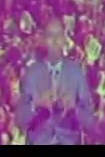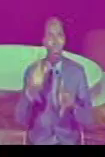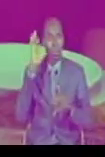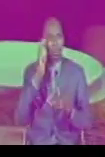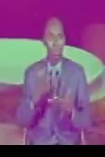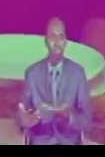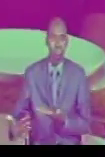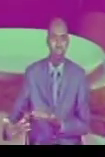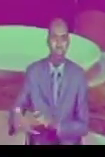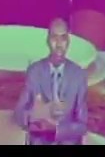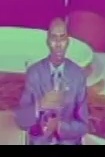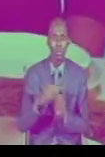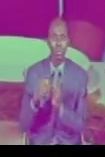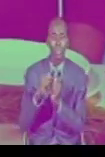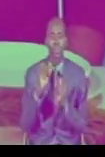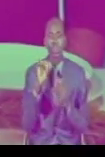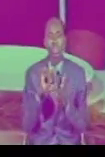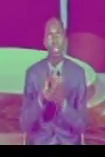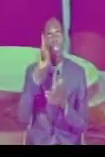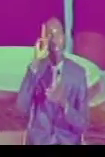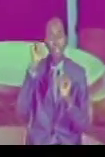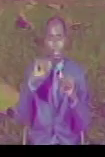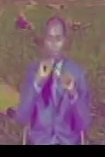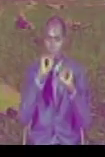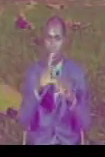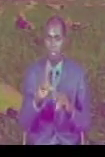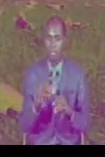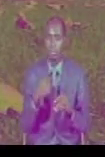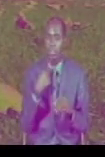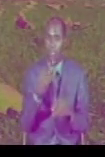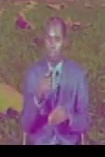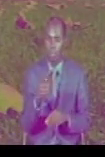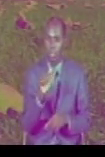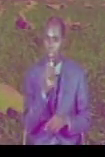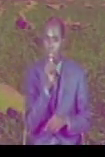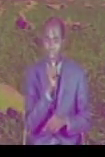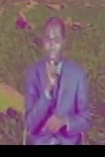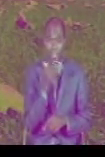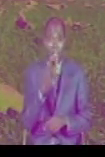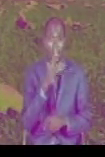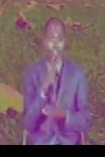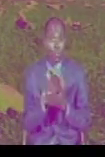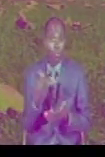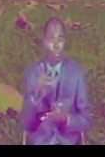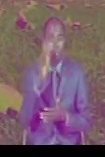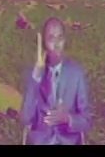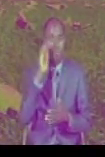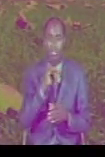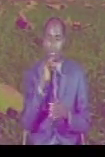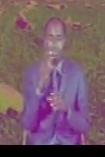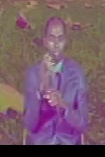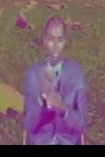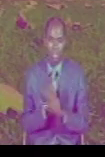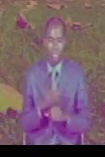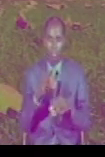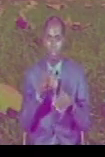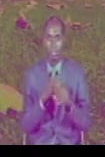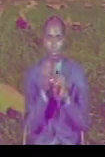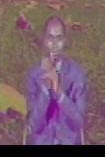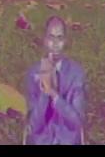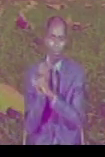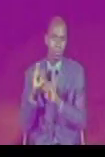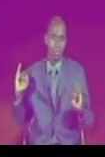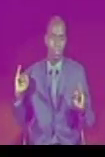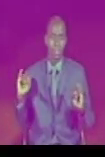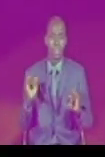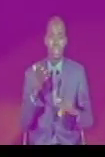he can bless them. Let me tell you a secret. There are some things you'll never get in isolation. There's some blessings